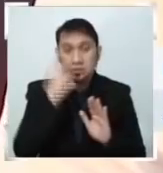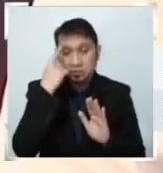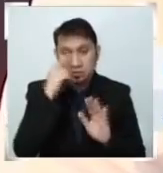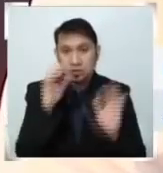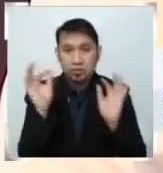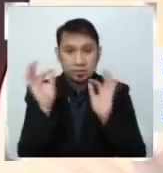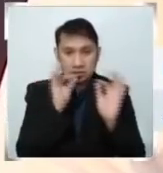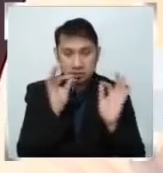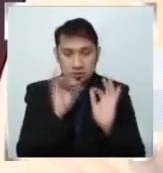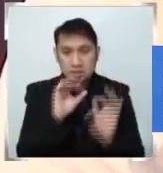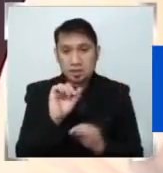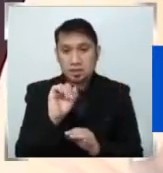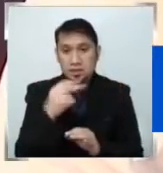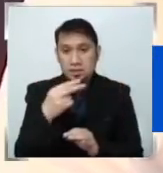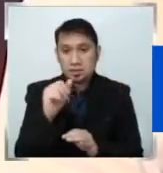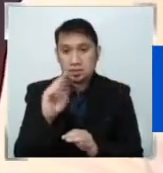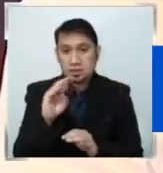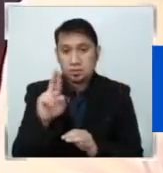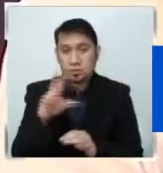have submitted